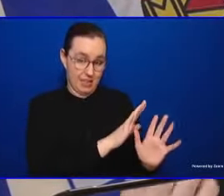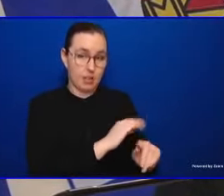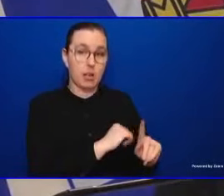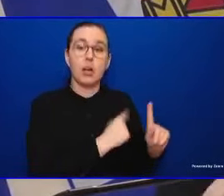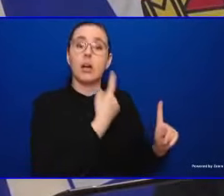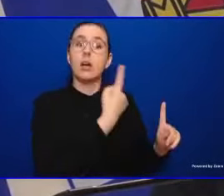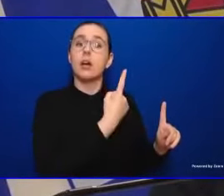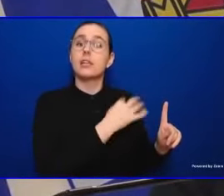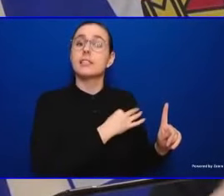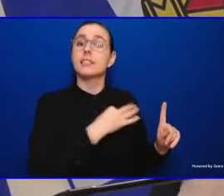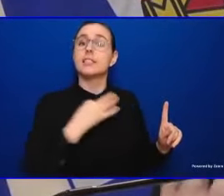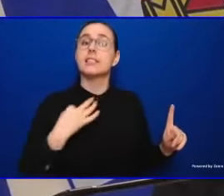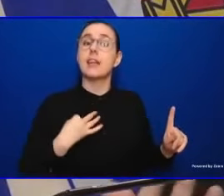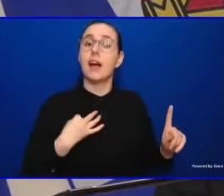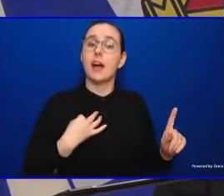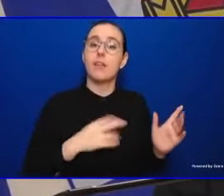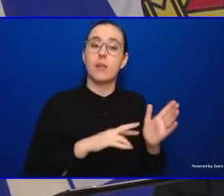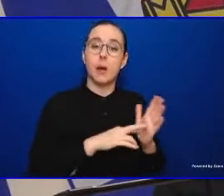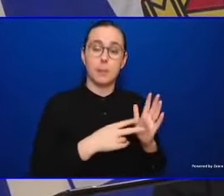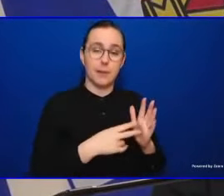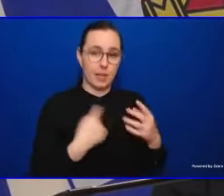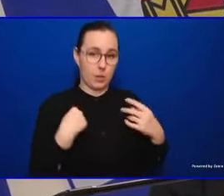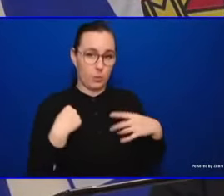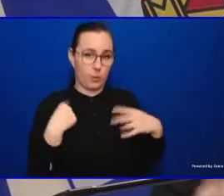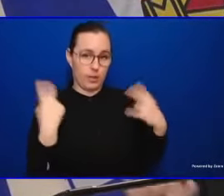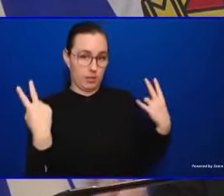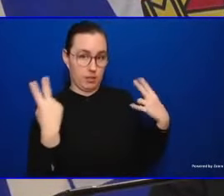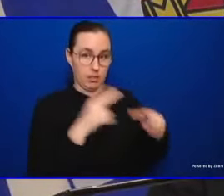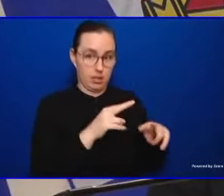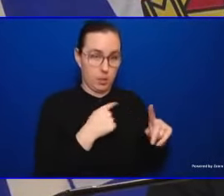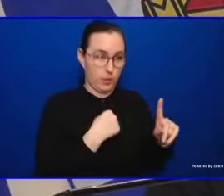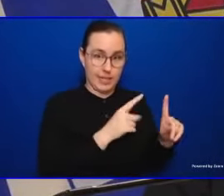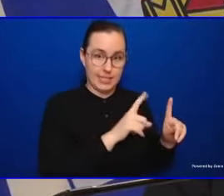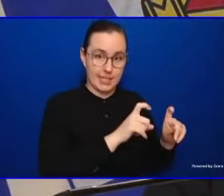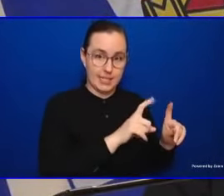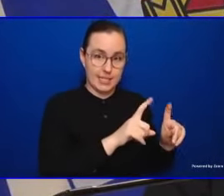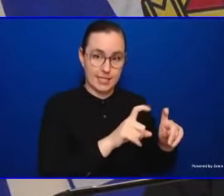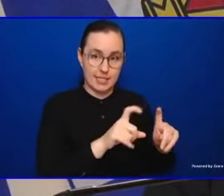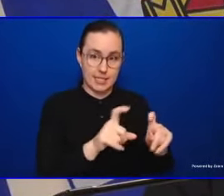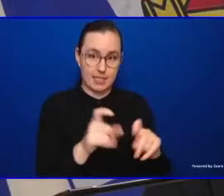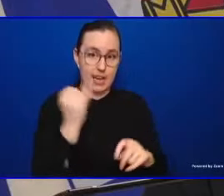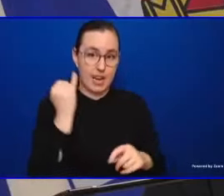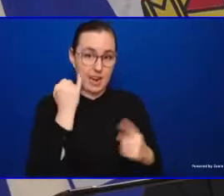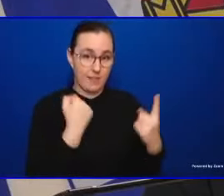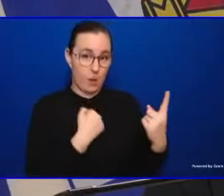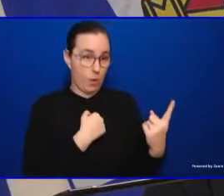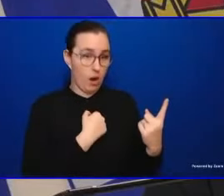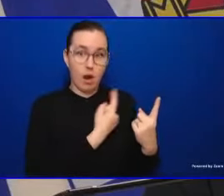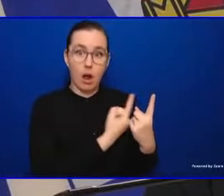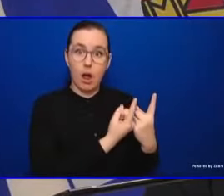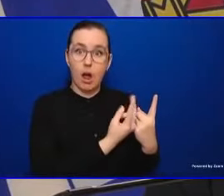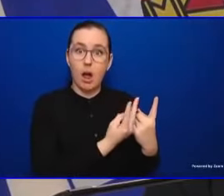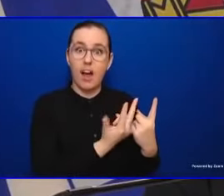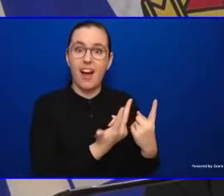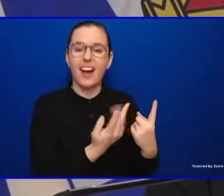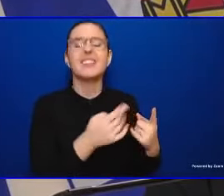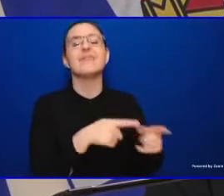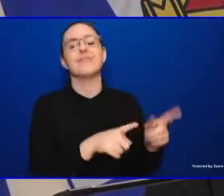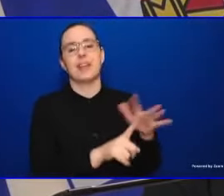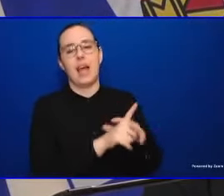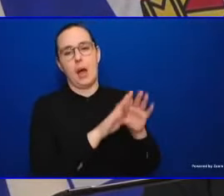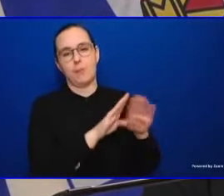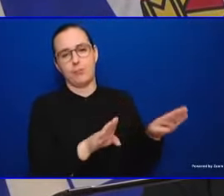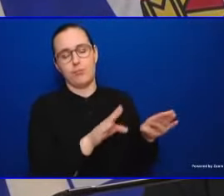monitoring and testing. And if more people turn up positive, then that is declared an outbreak. But a single resident case or patient